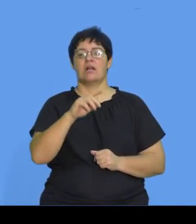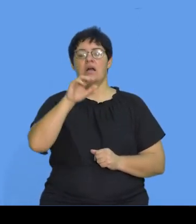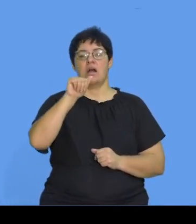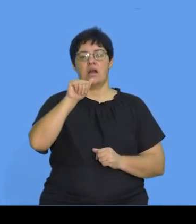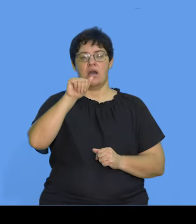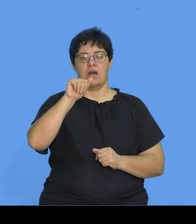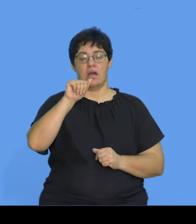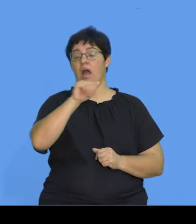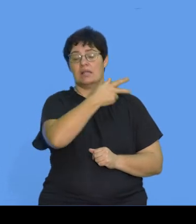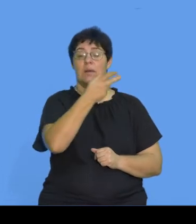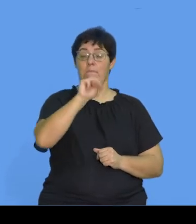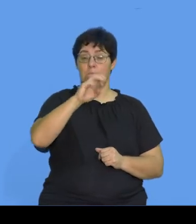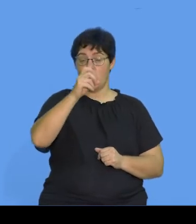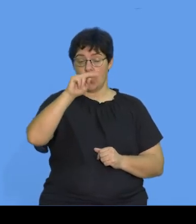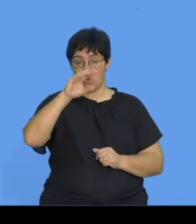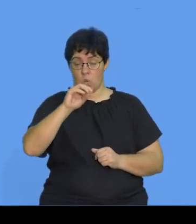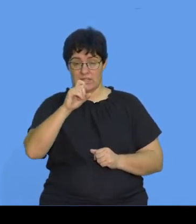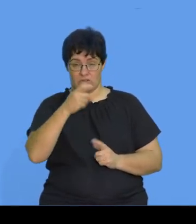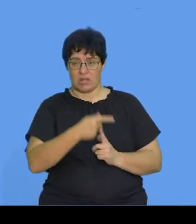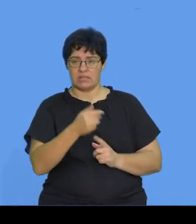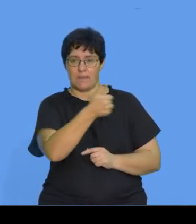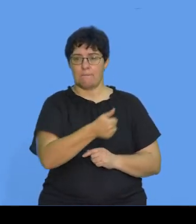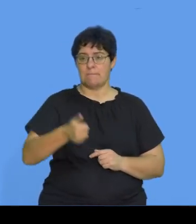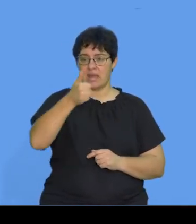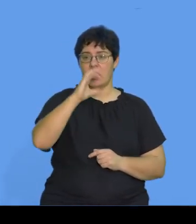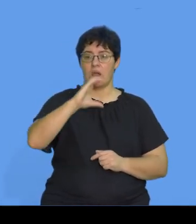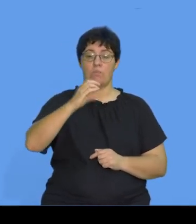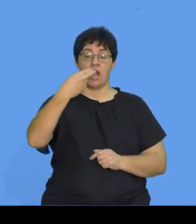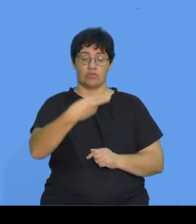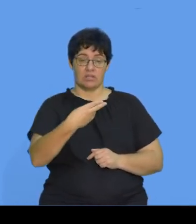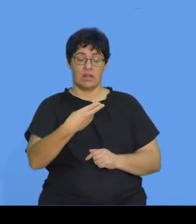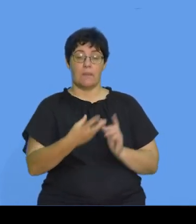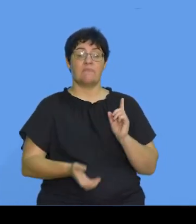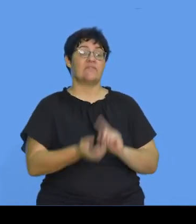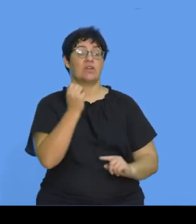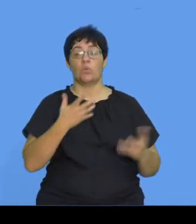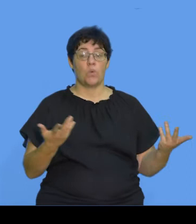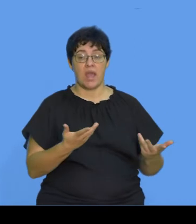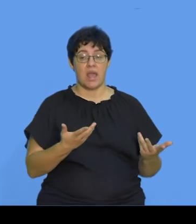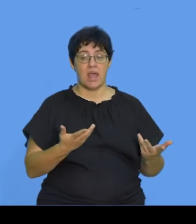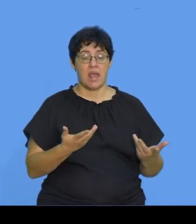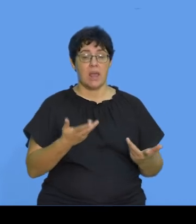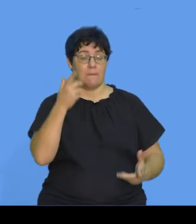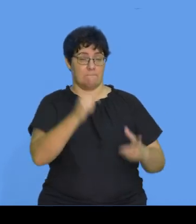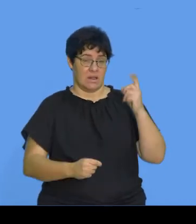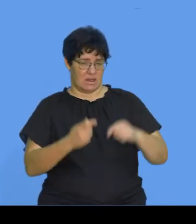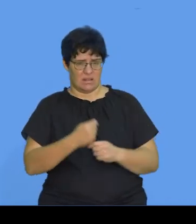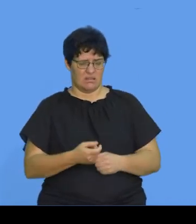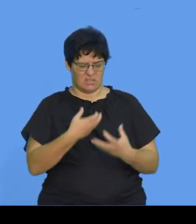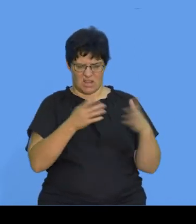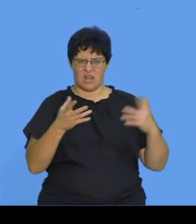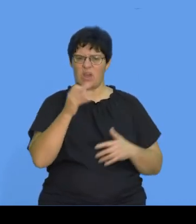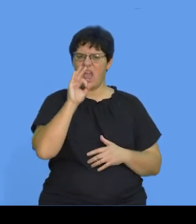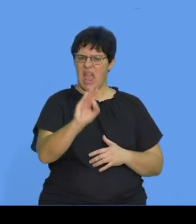monosaccharide, is the main carbohydrate found in milk. Fructose starts with